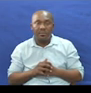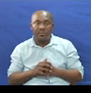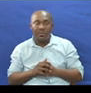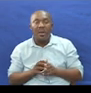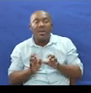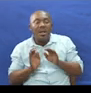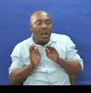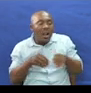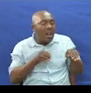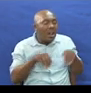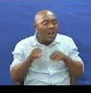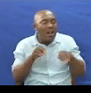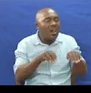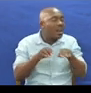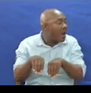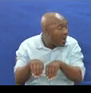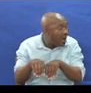ran